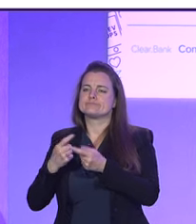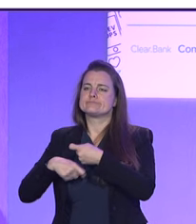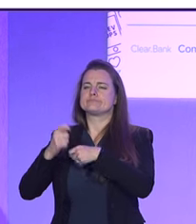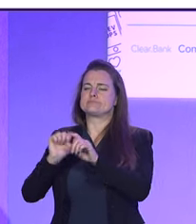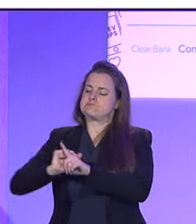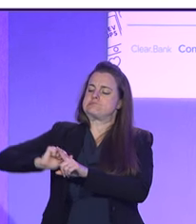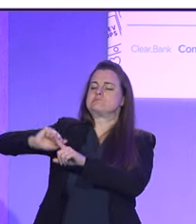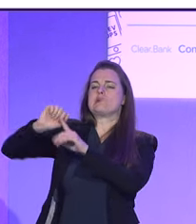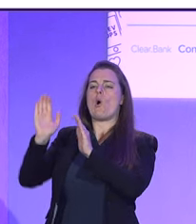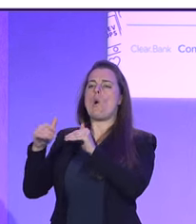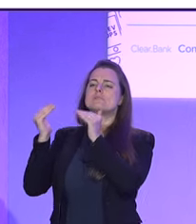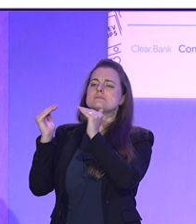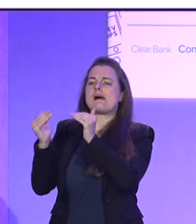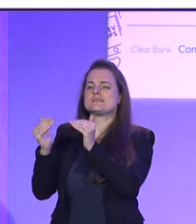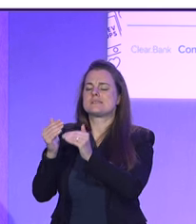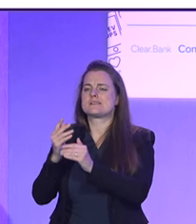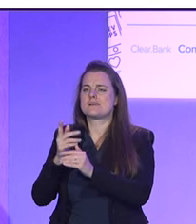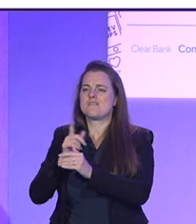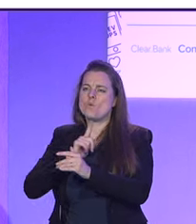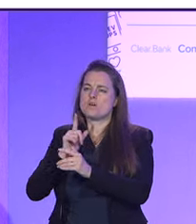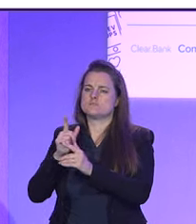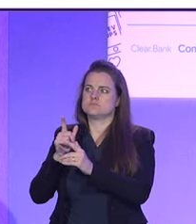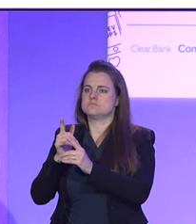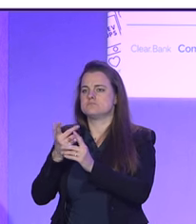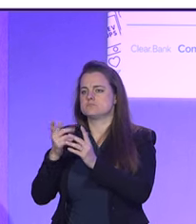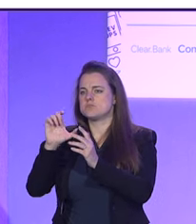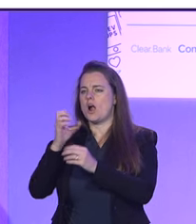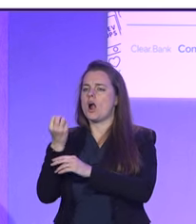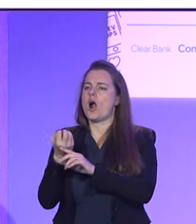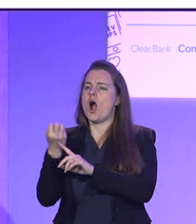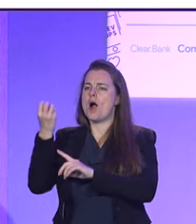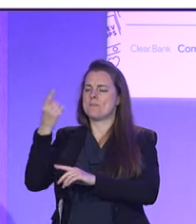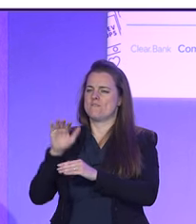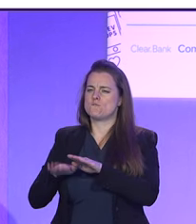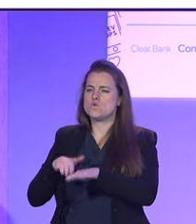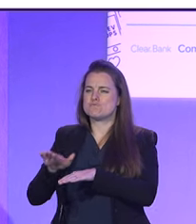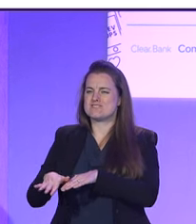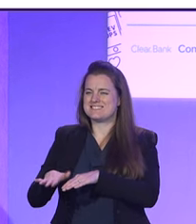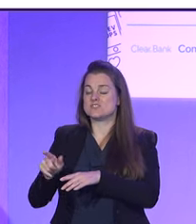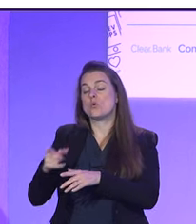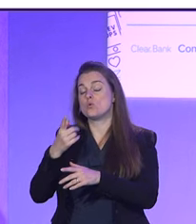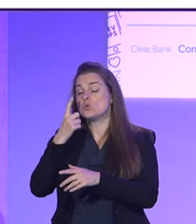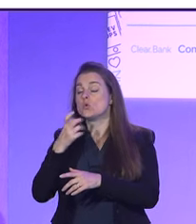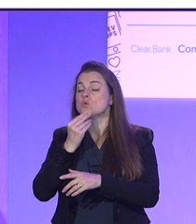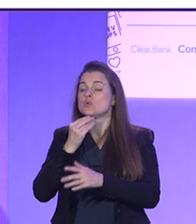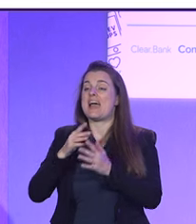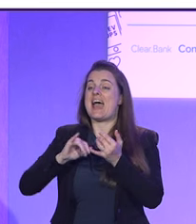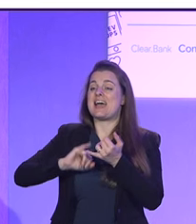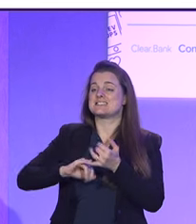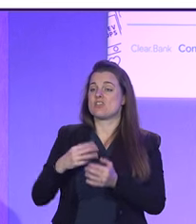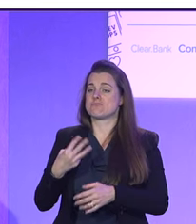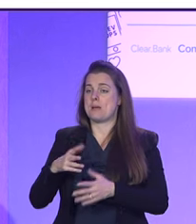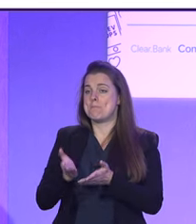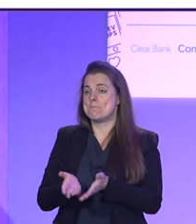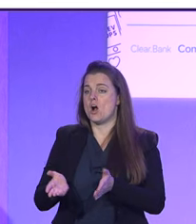including your carbon footprint, that recommends if your S3 buckets could benefit from a